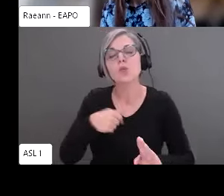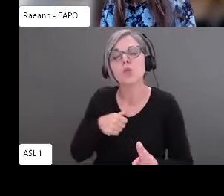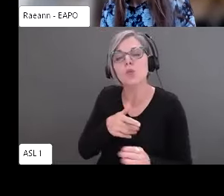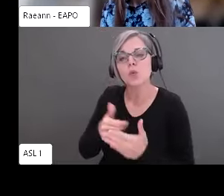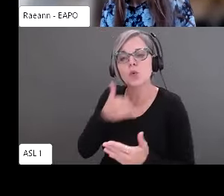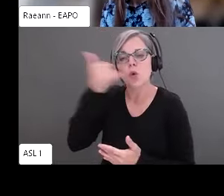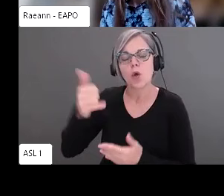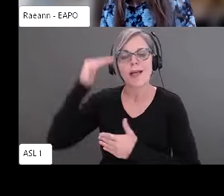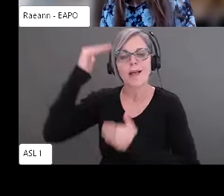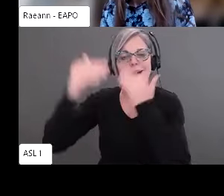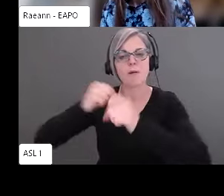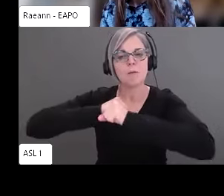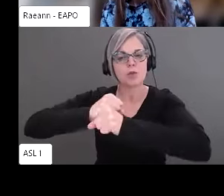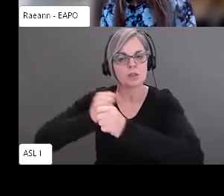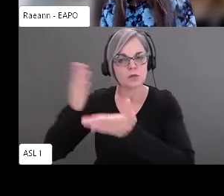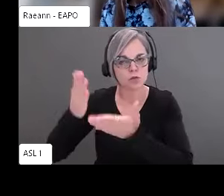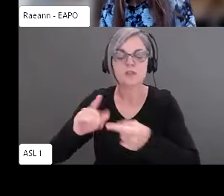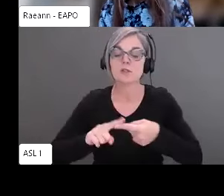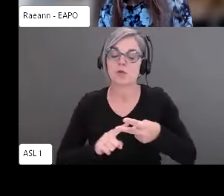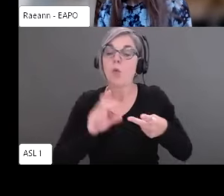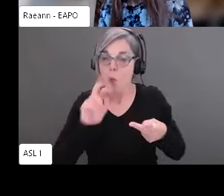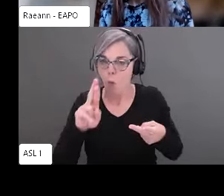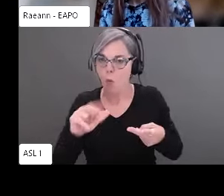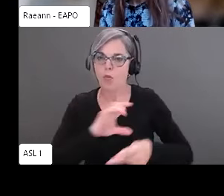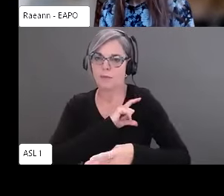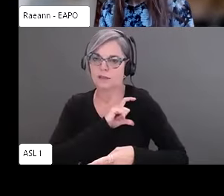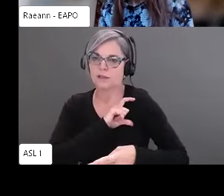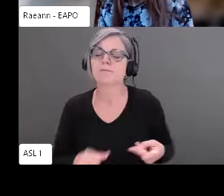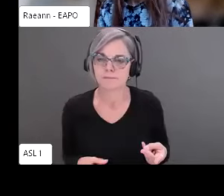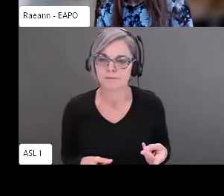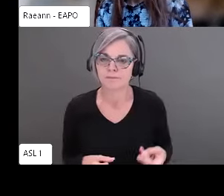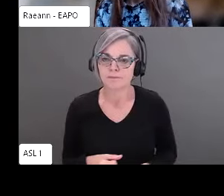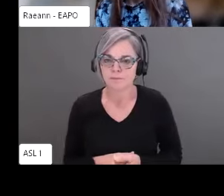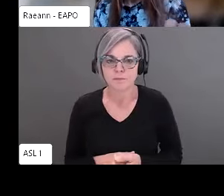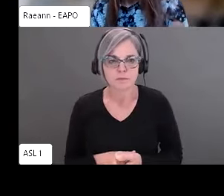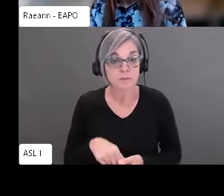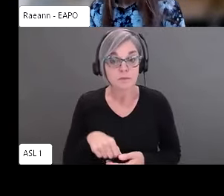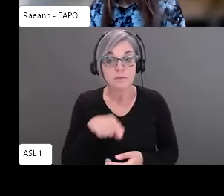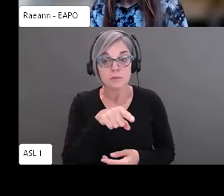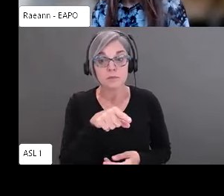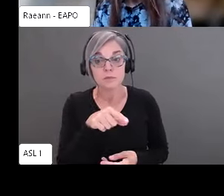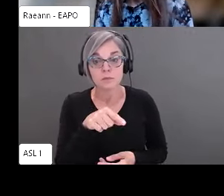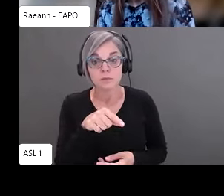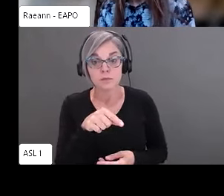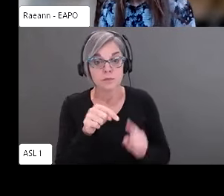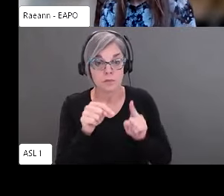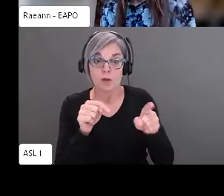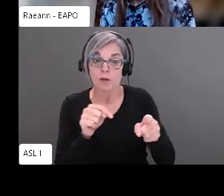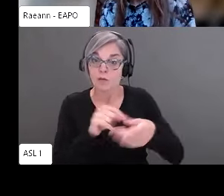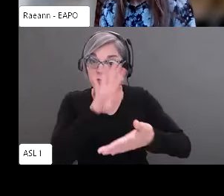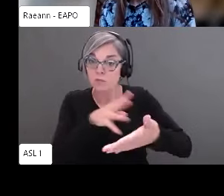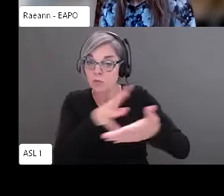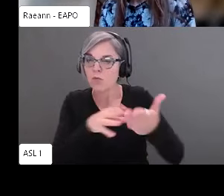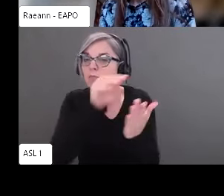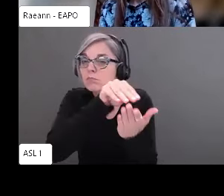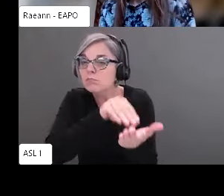Right. Okay. And then, yeah. And would this chart that you just showed us, would that the tool, would that be applicable for long-term care